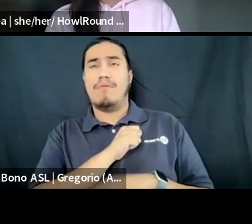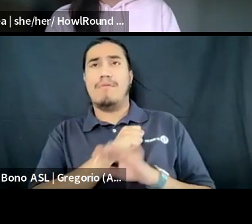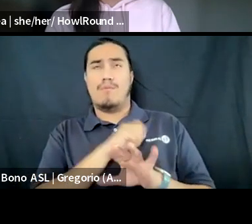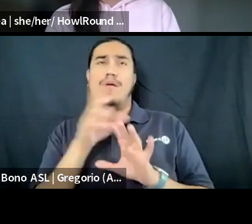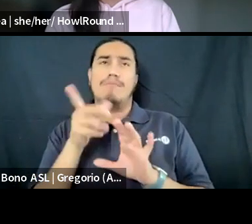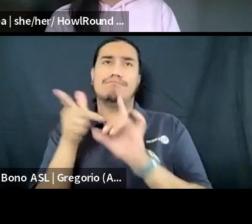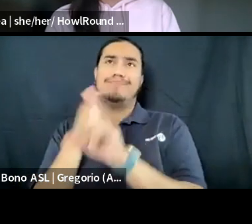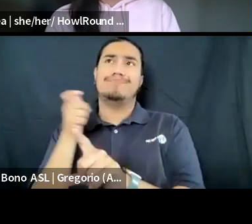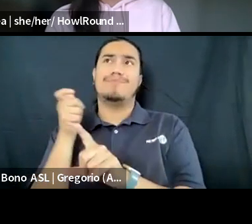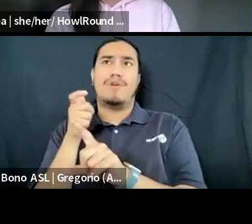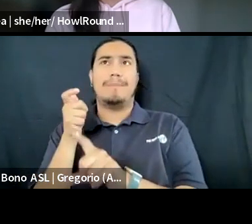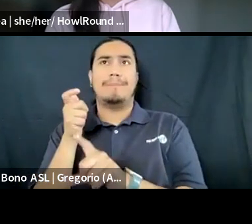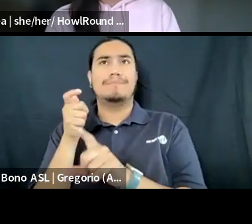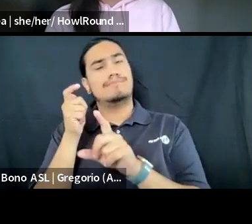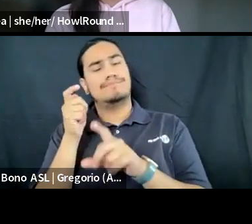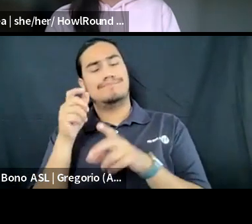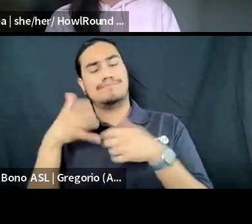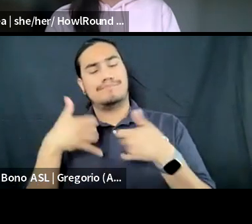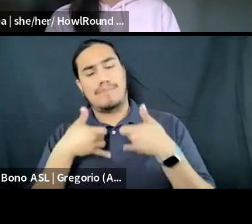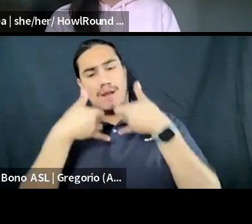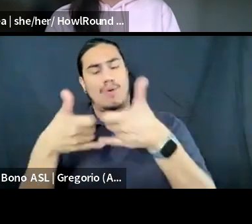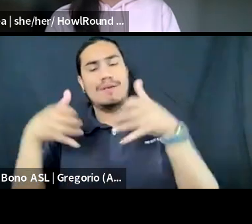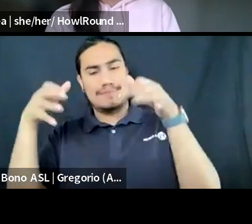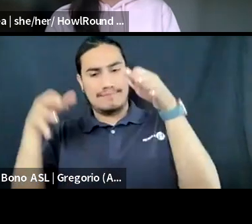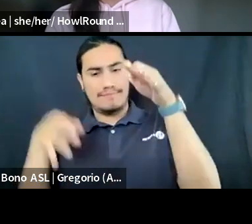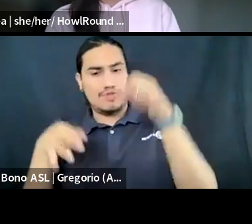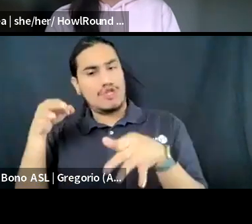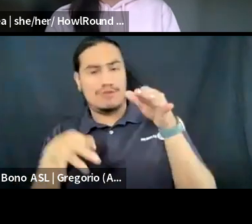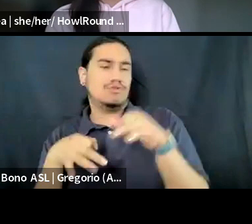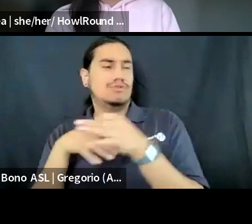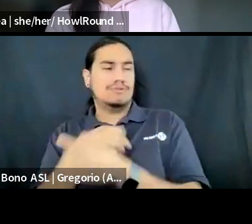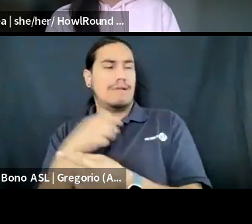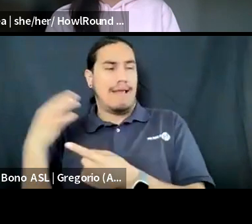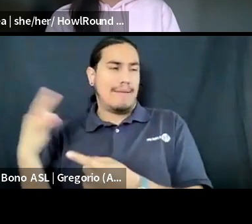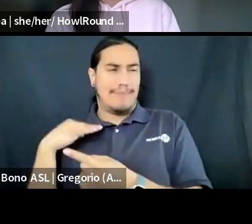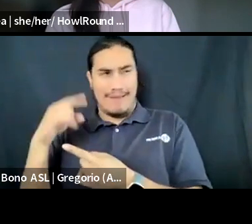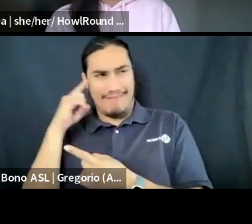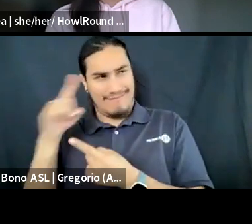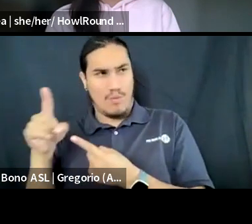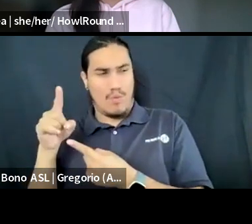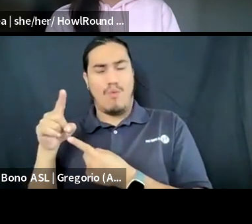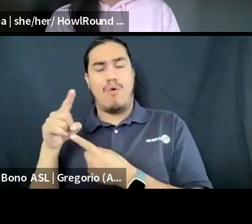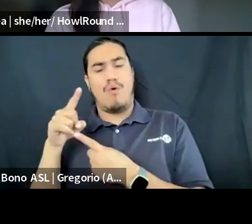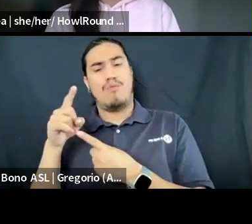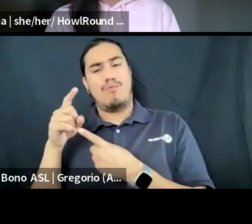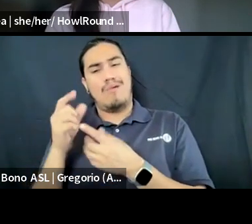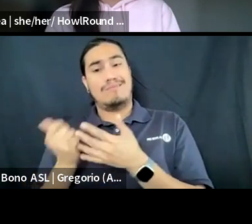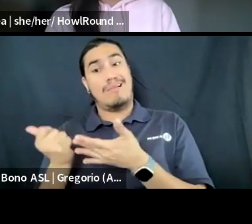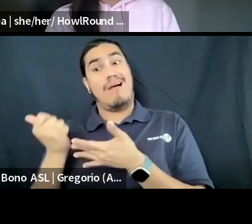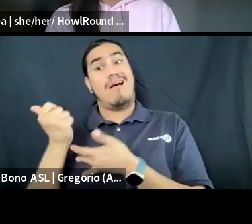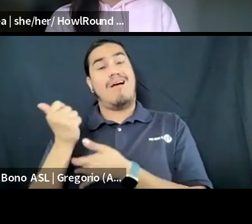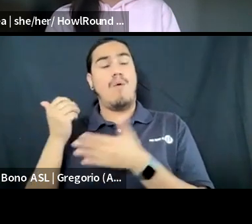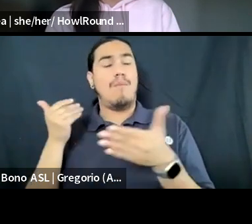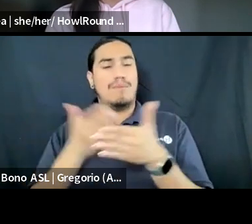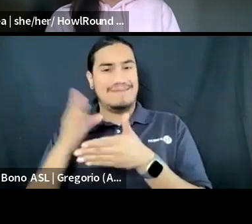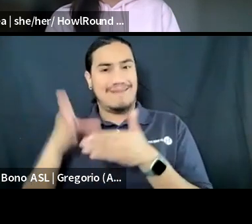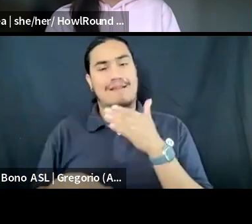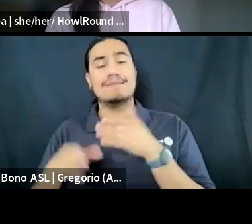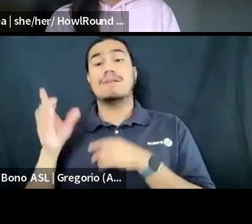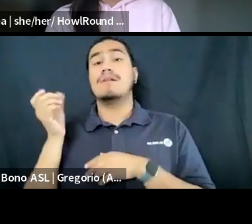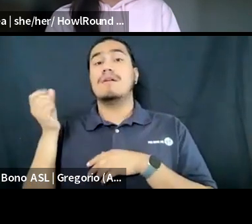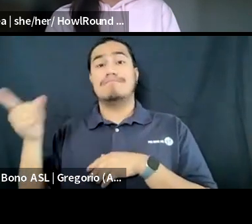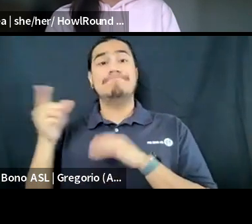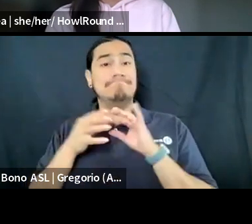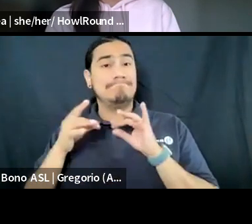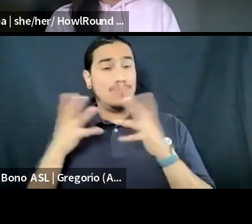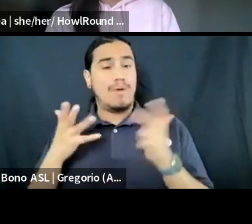by a prize judge for something that I applied for and was a finalist for, that my poetry is very,